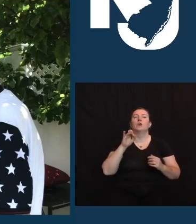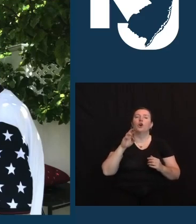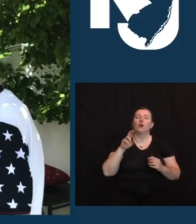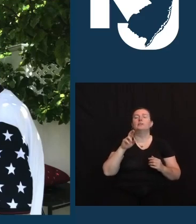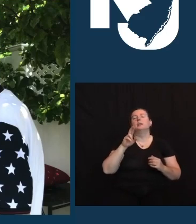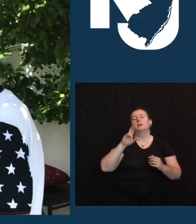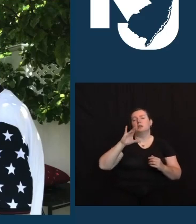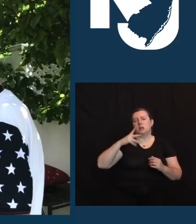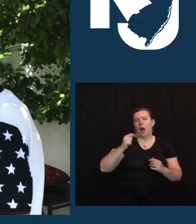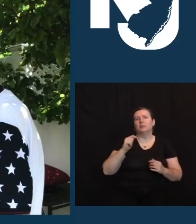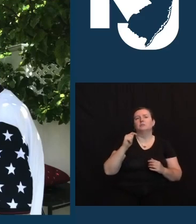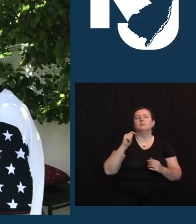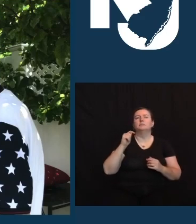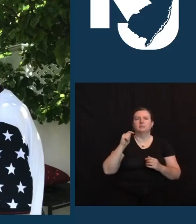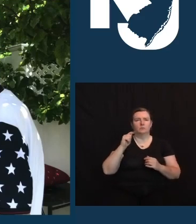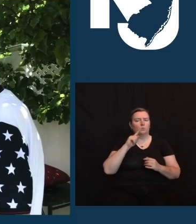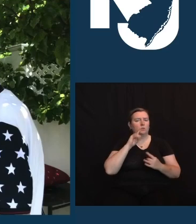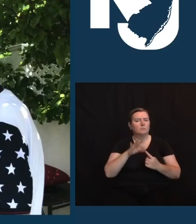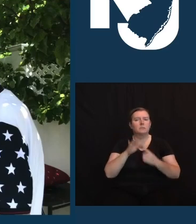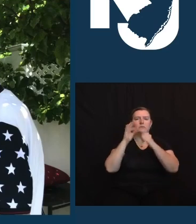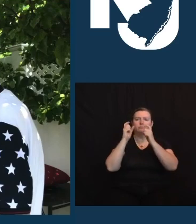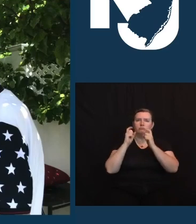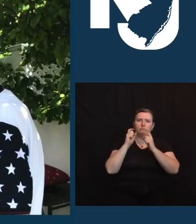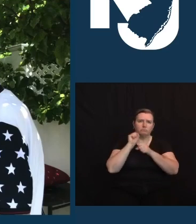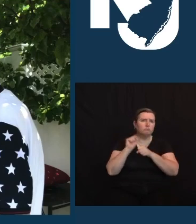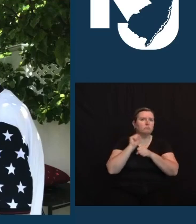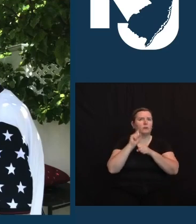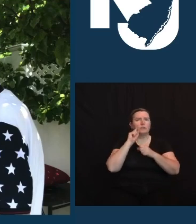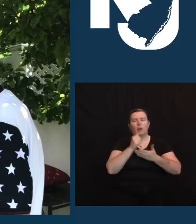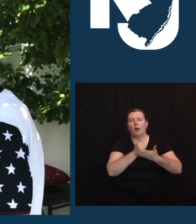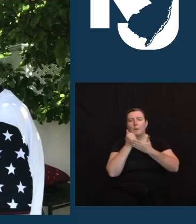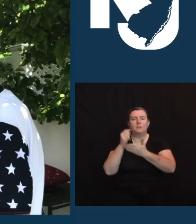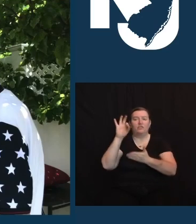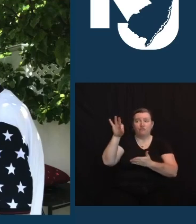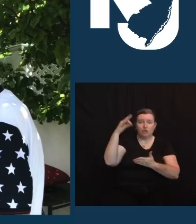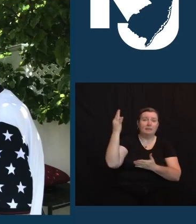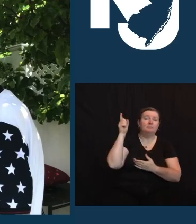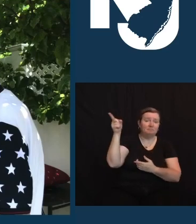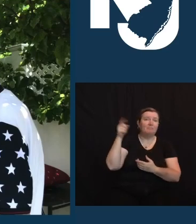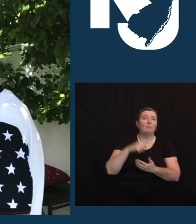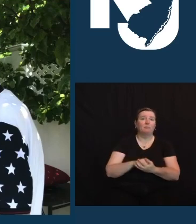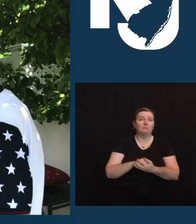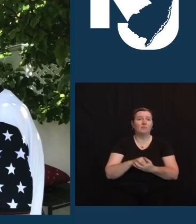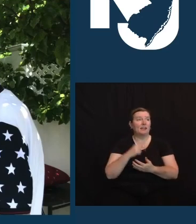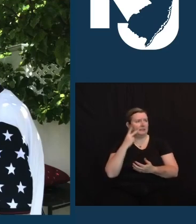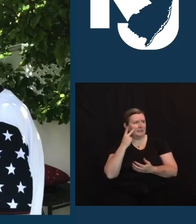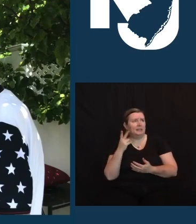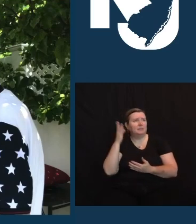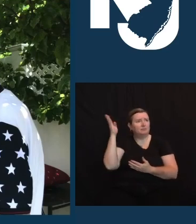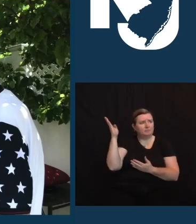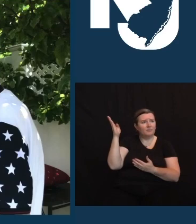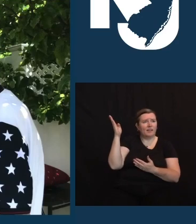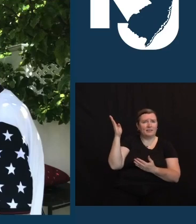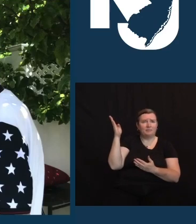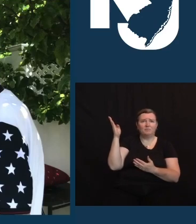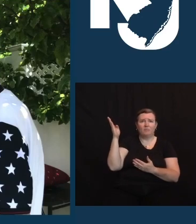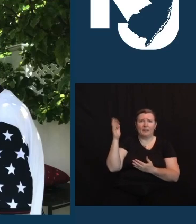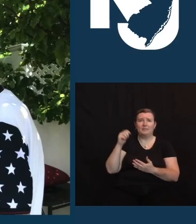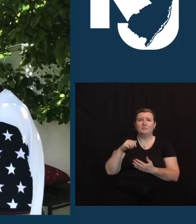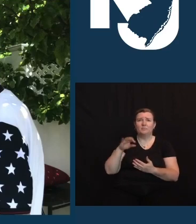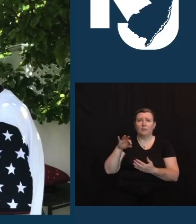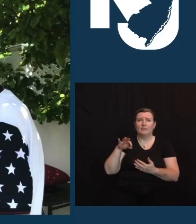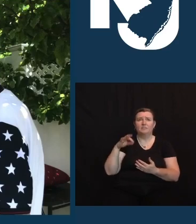his exceptional deeds for the French Republic. And there is Francis being pinned by Anne Claire, a member of the French